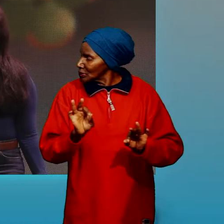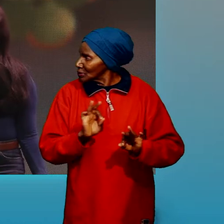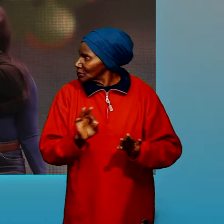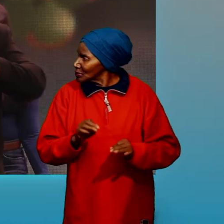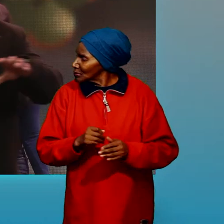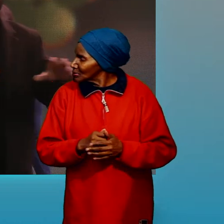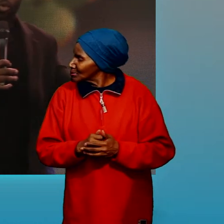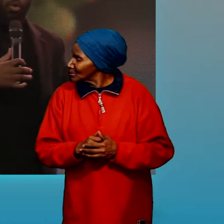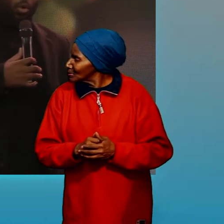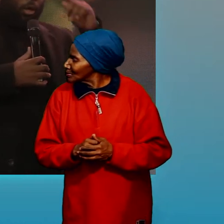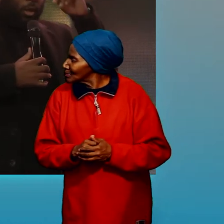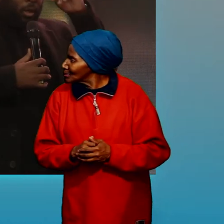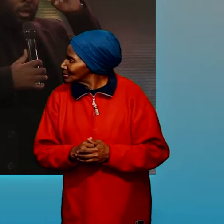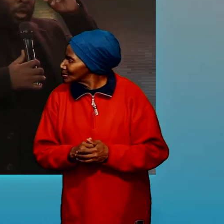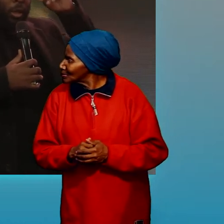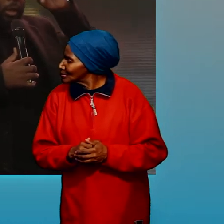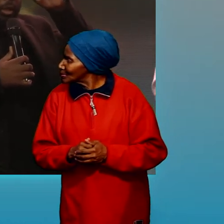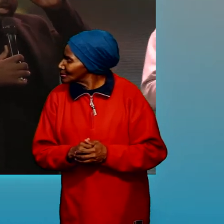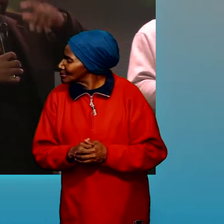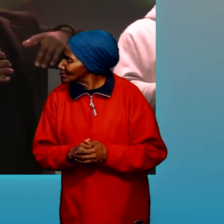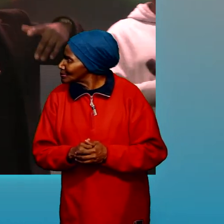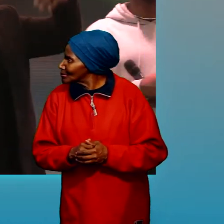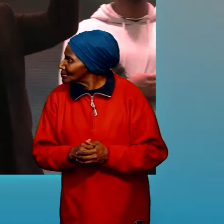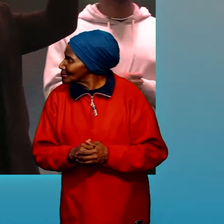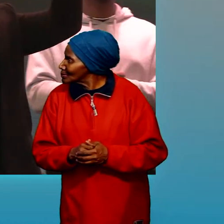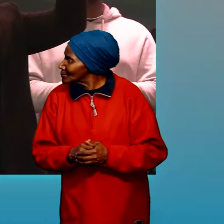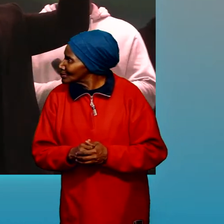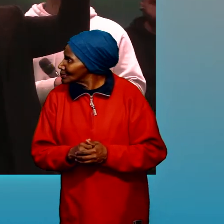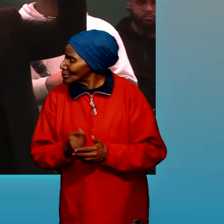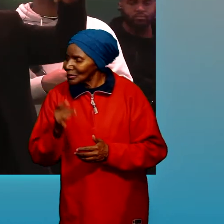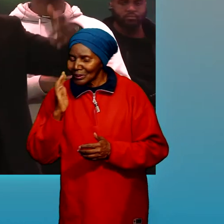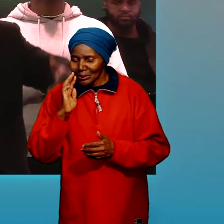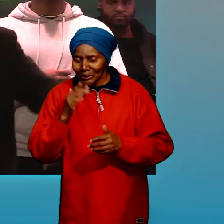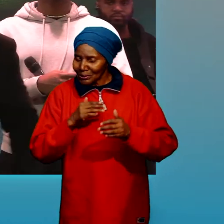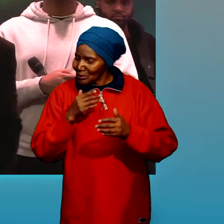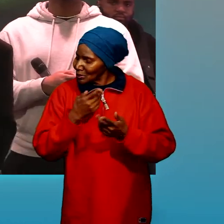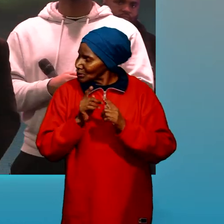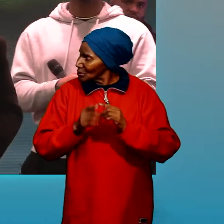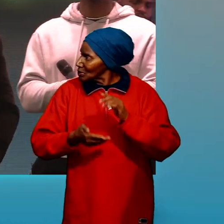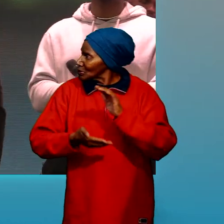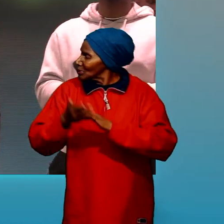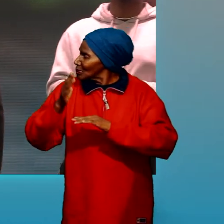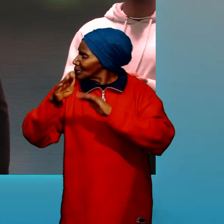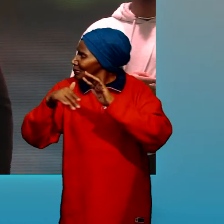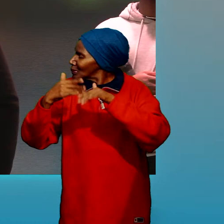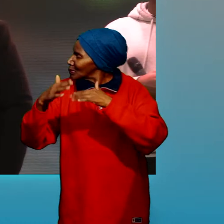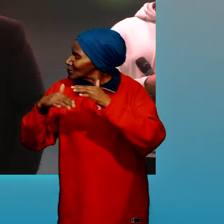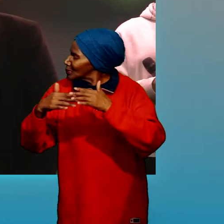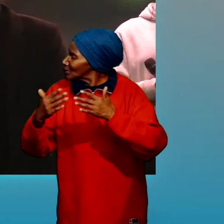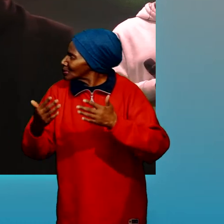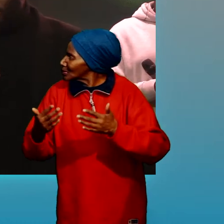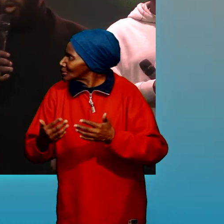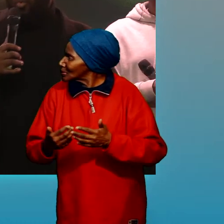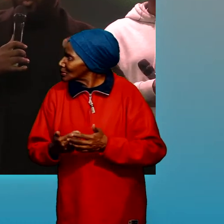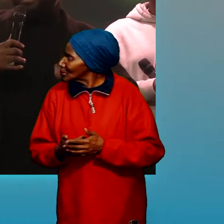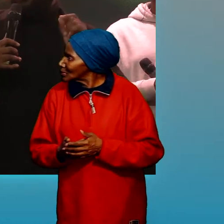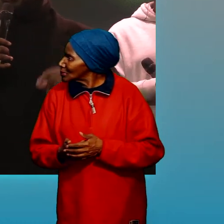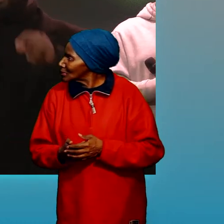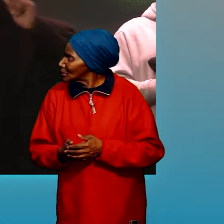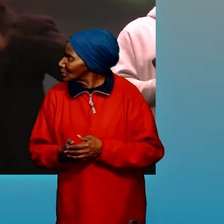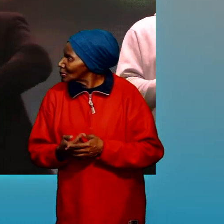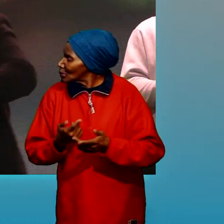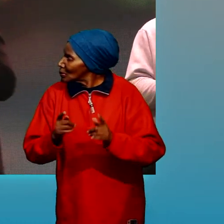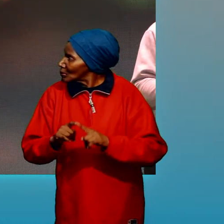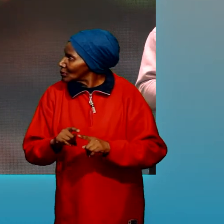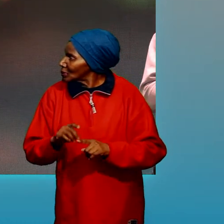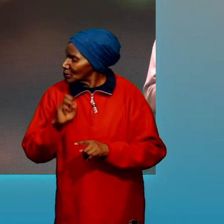And the irony to this all is that when we go all to heaven, believers, we will